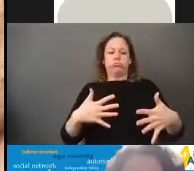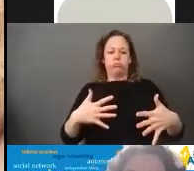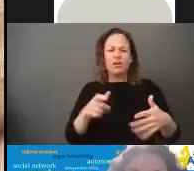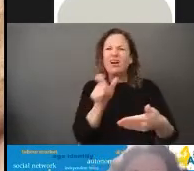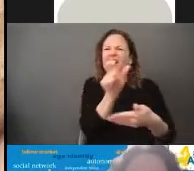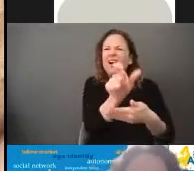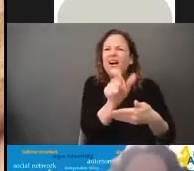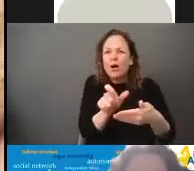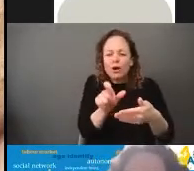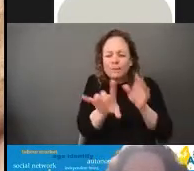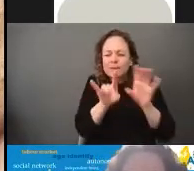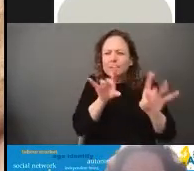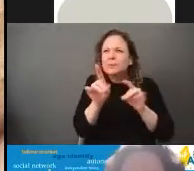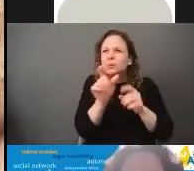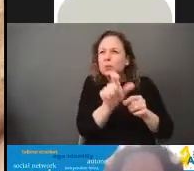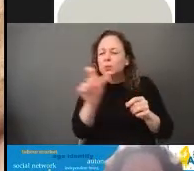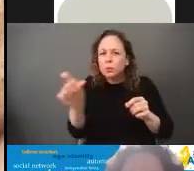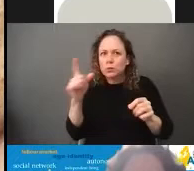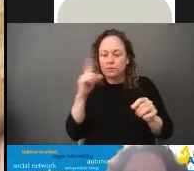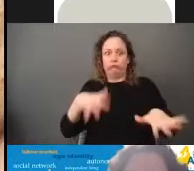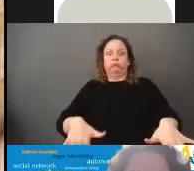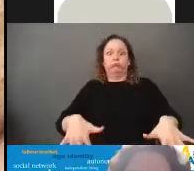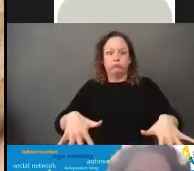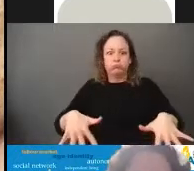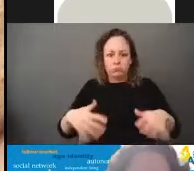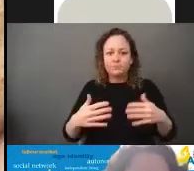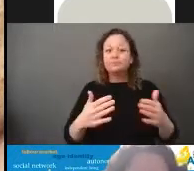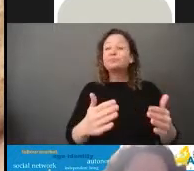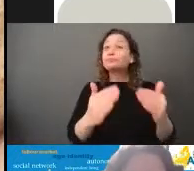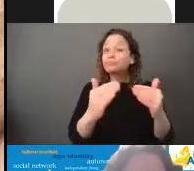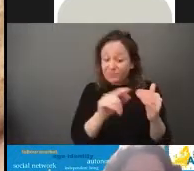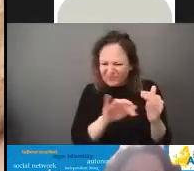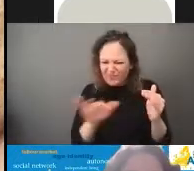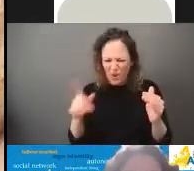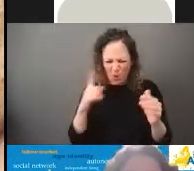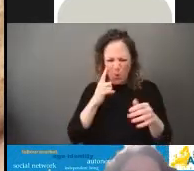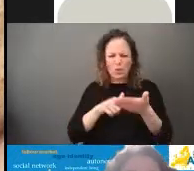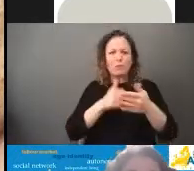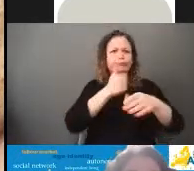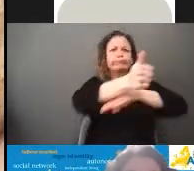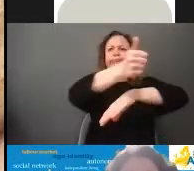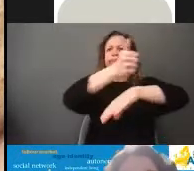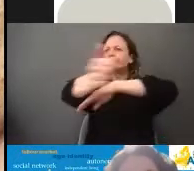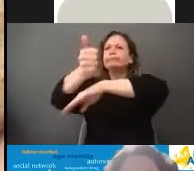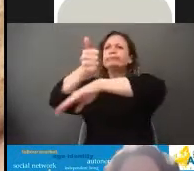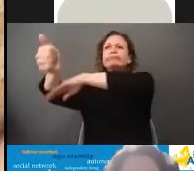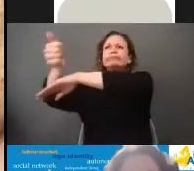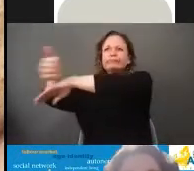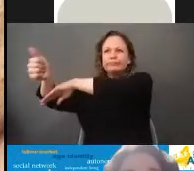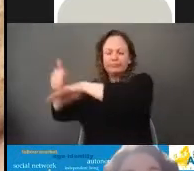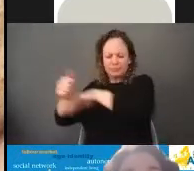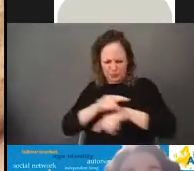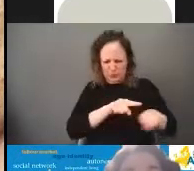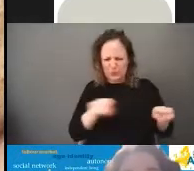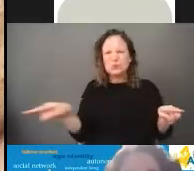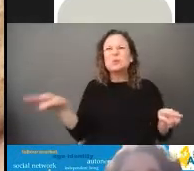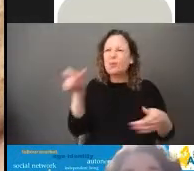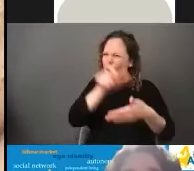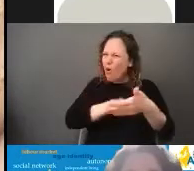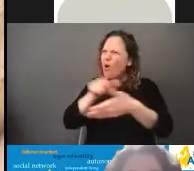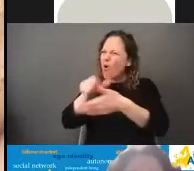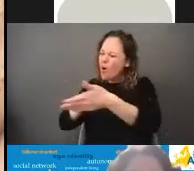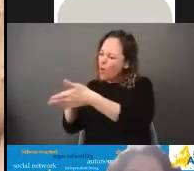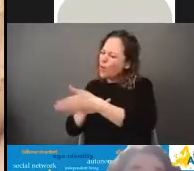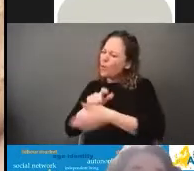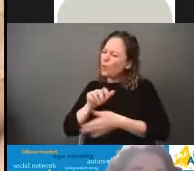game, depending on the political take of the particular newspaper. We concluded that these newspapers